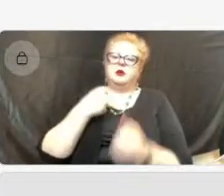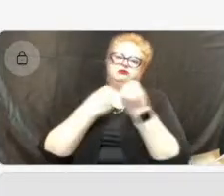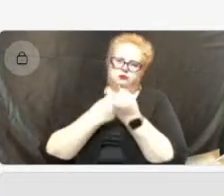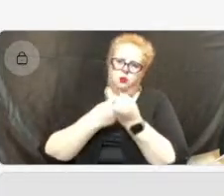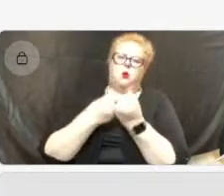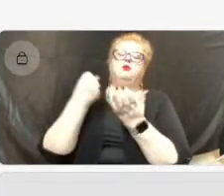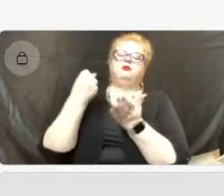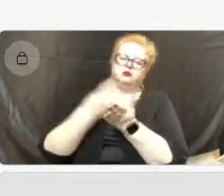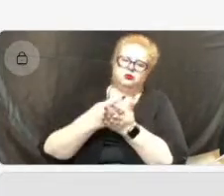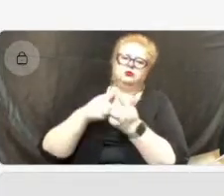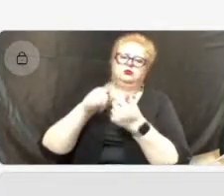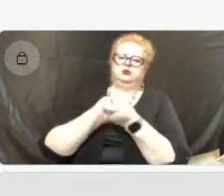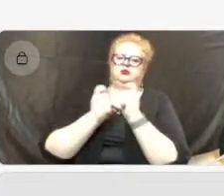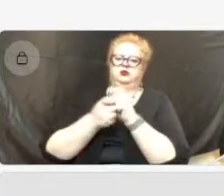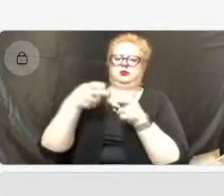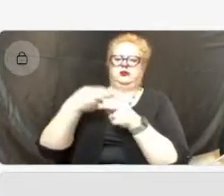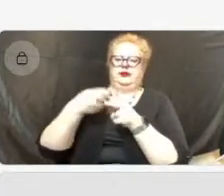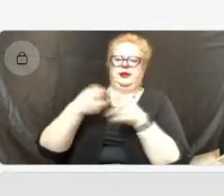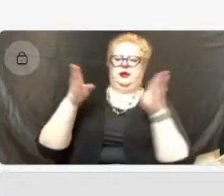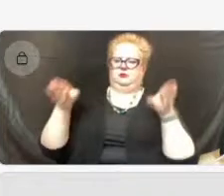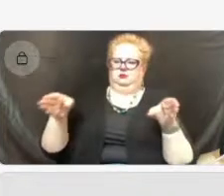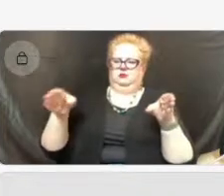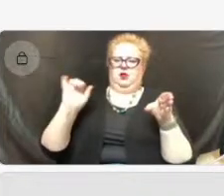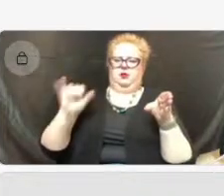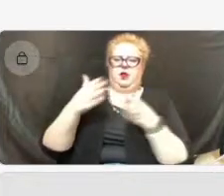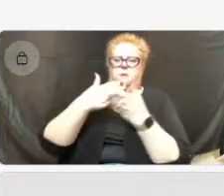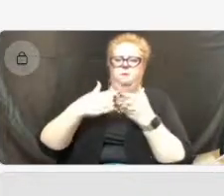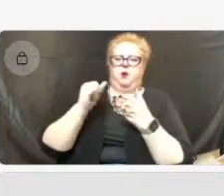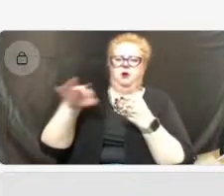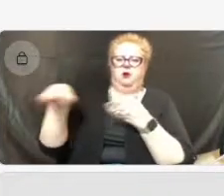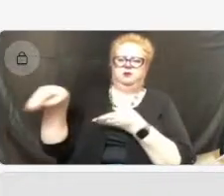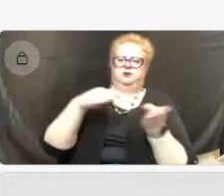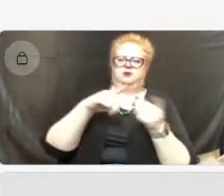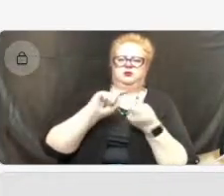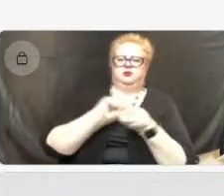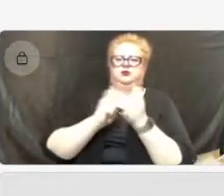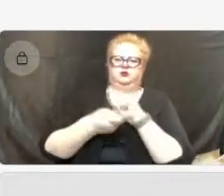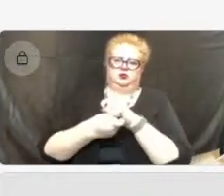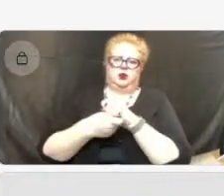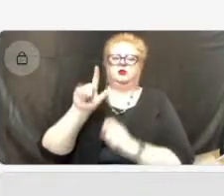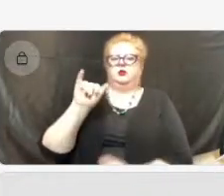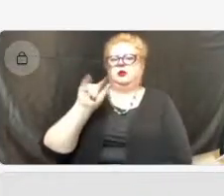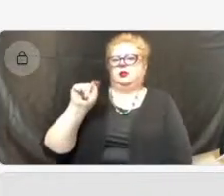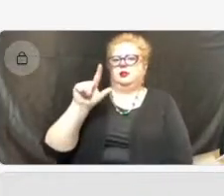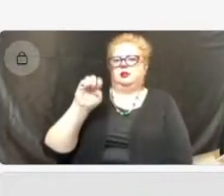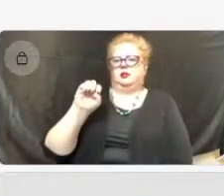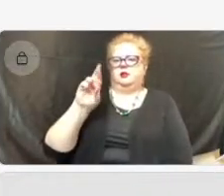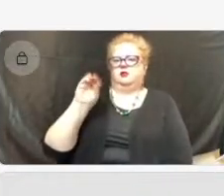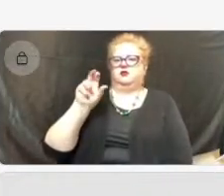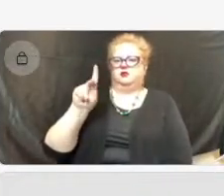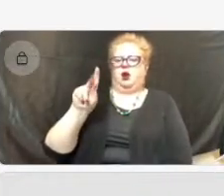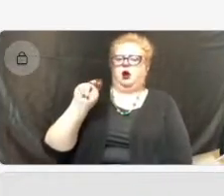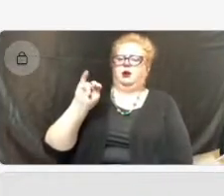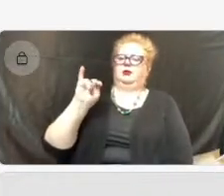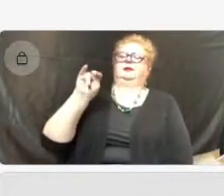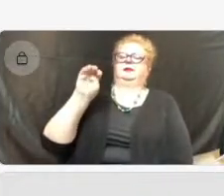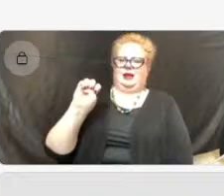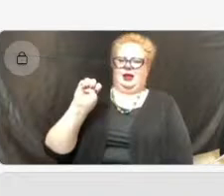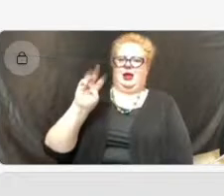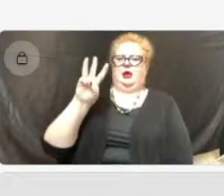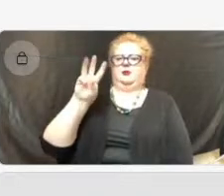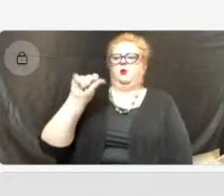portion of South Park Street located between West Daisy L. Getz and Bates Drive and West 16th Street to Little Rock 9